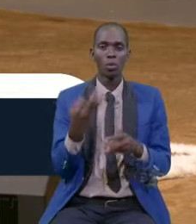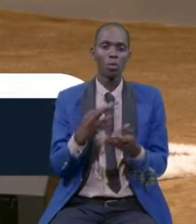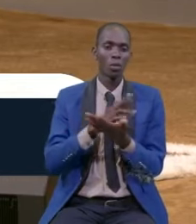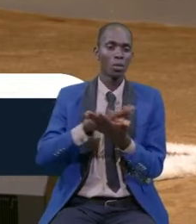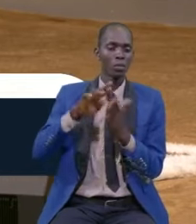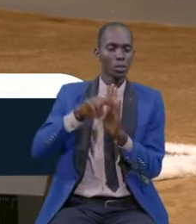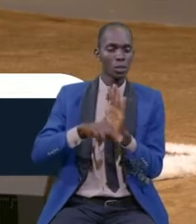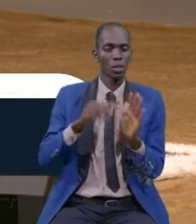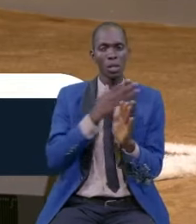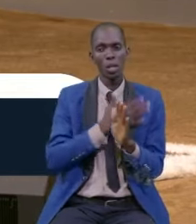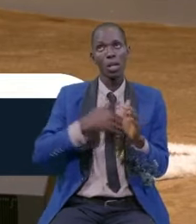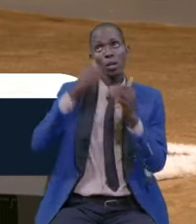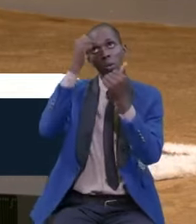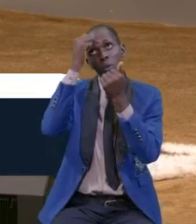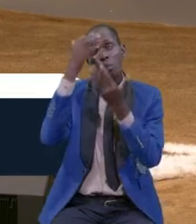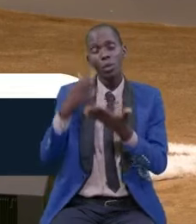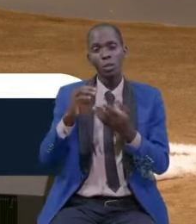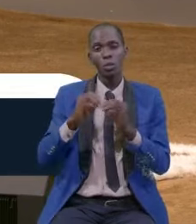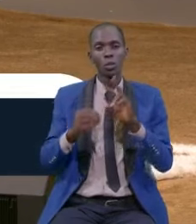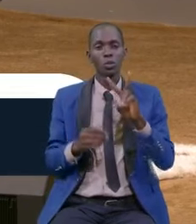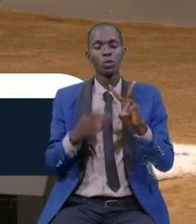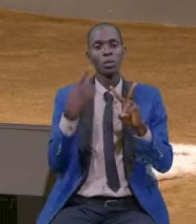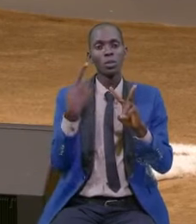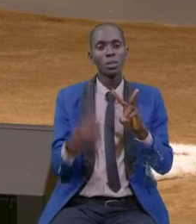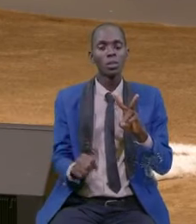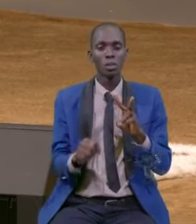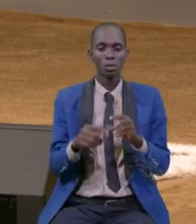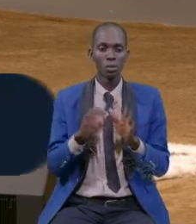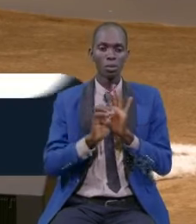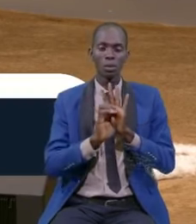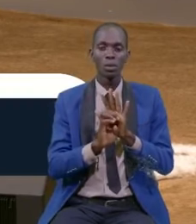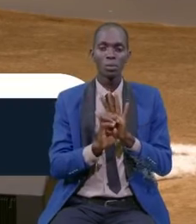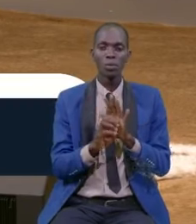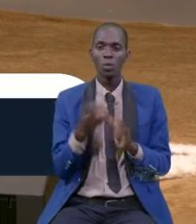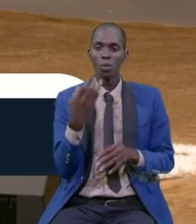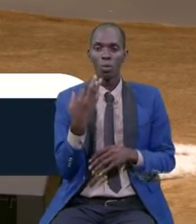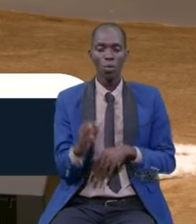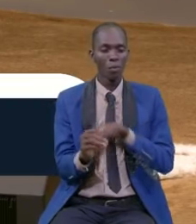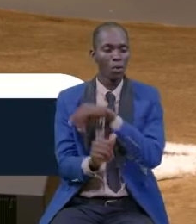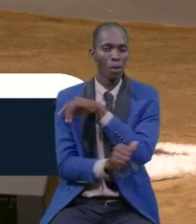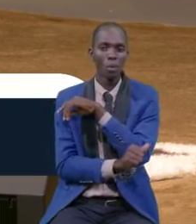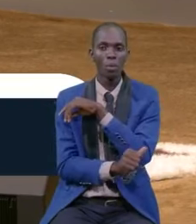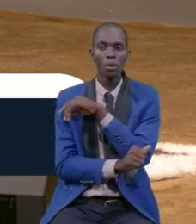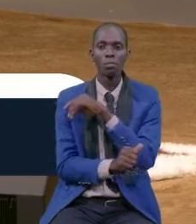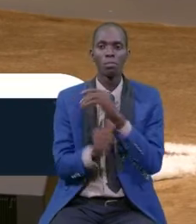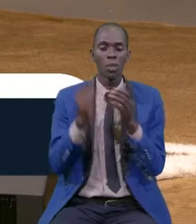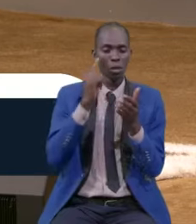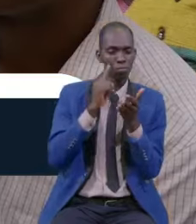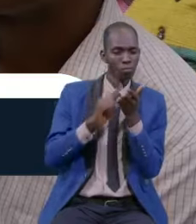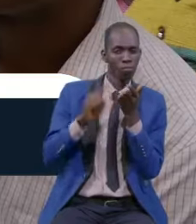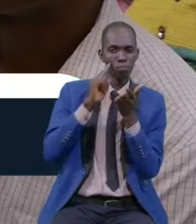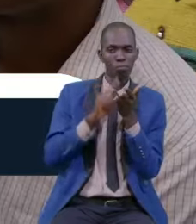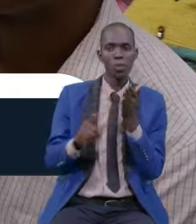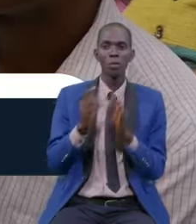obedience number two the patter of Abraham's observable Faith